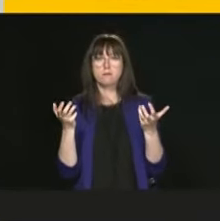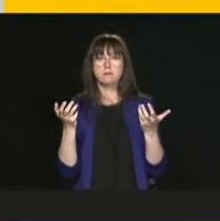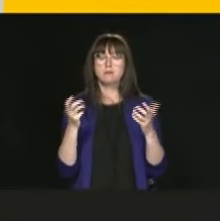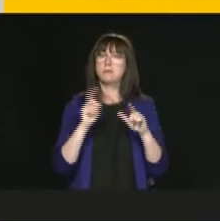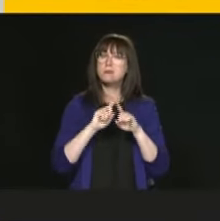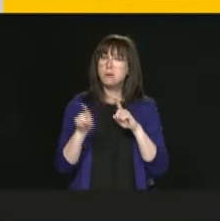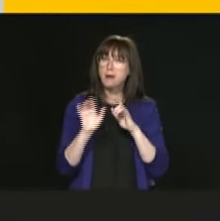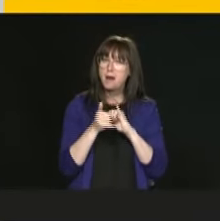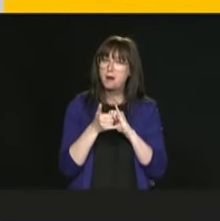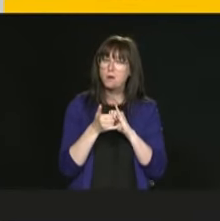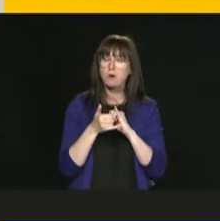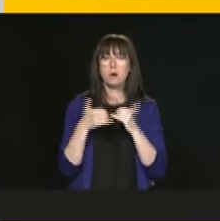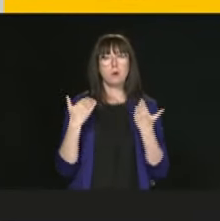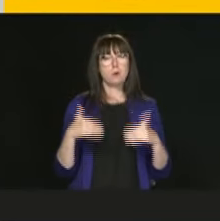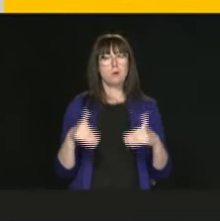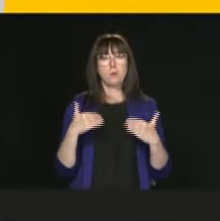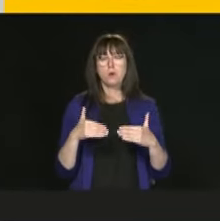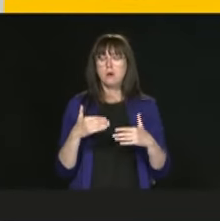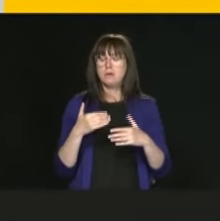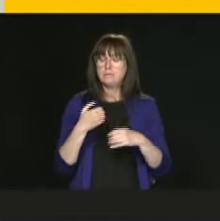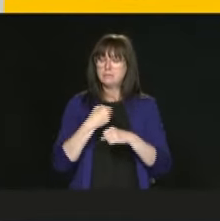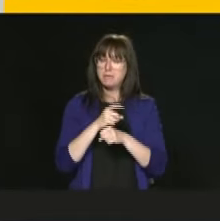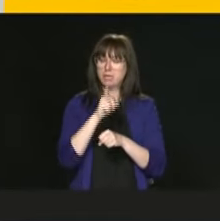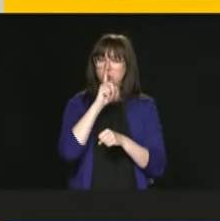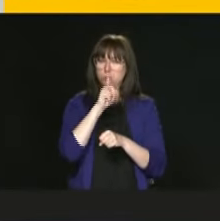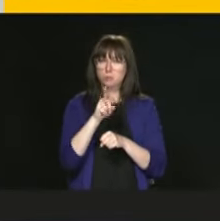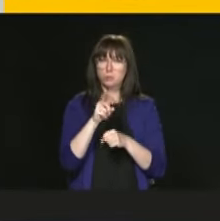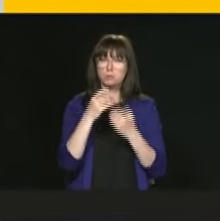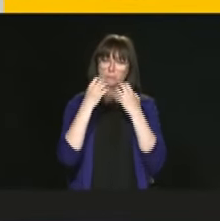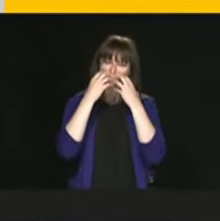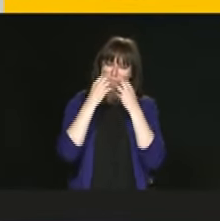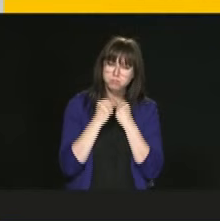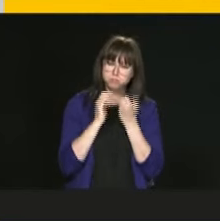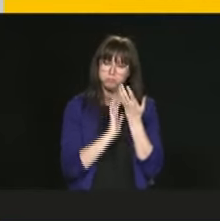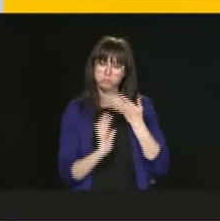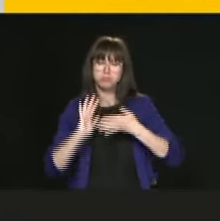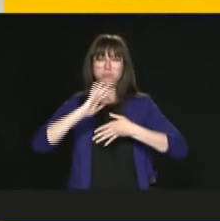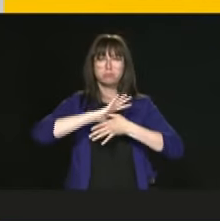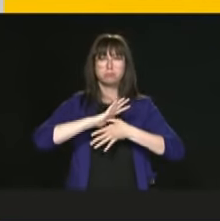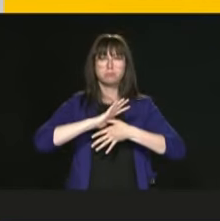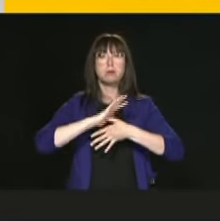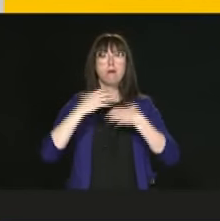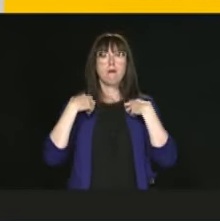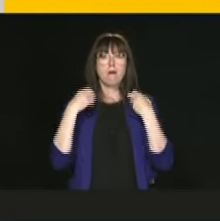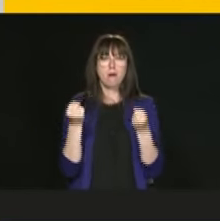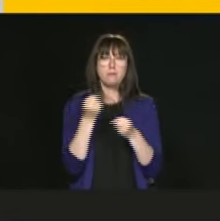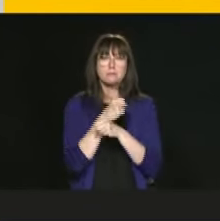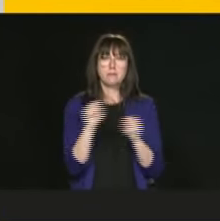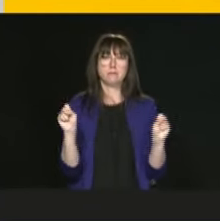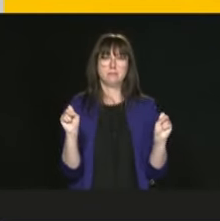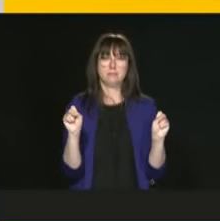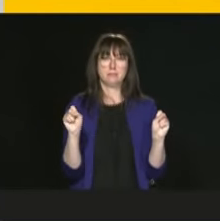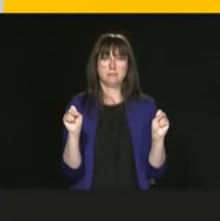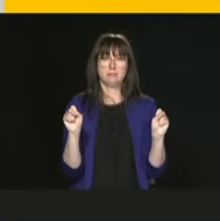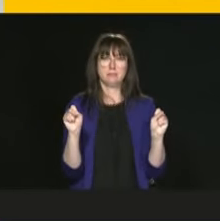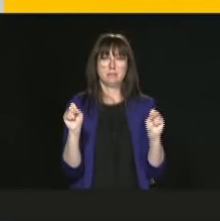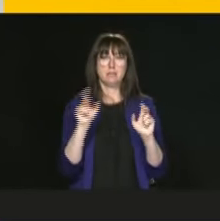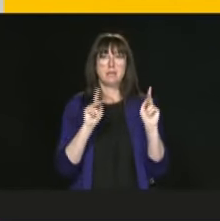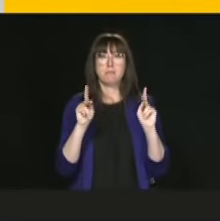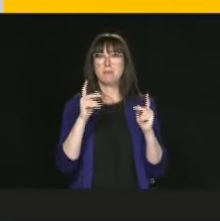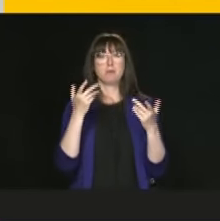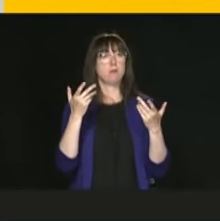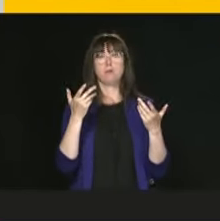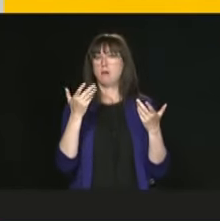it in ways that we are sure are going to keep people safe. Because the last thing people want is a few weeks from